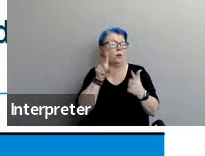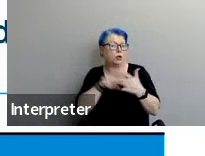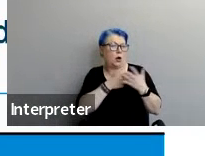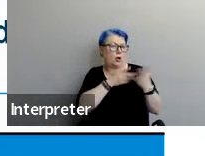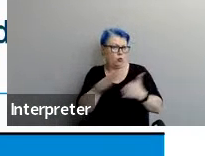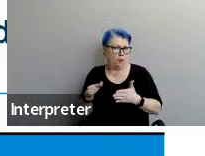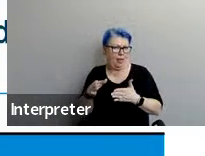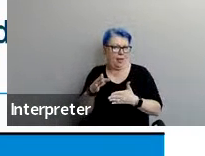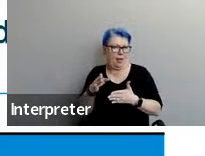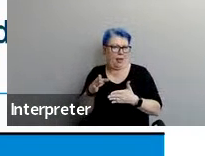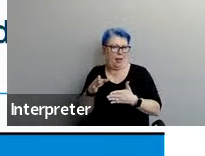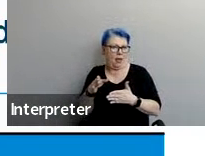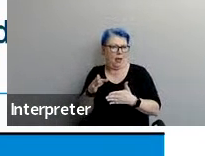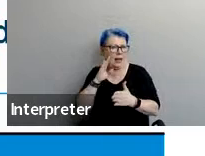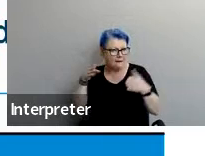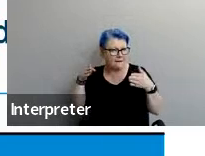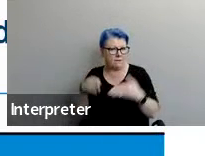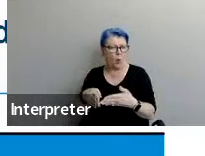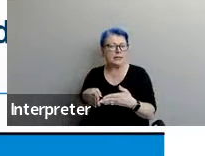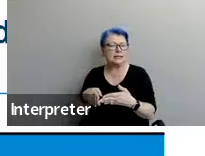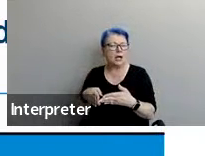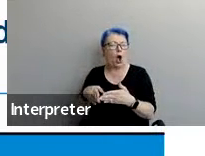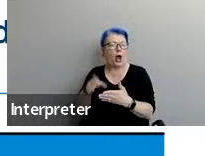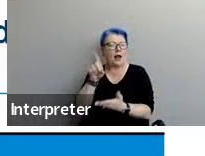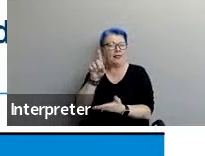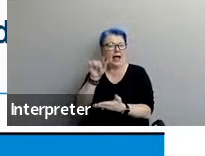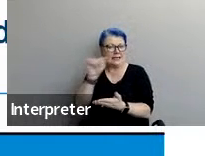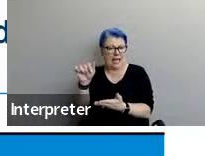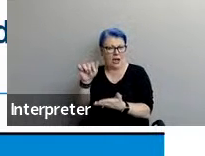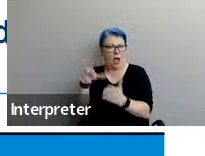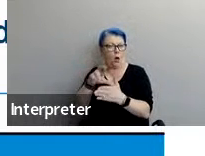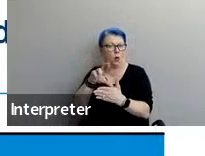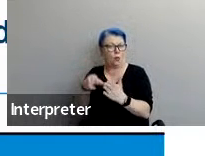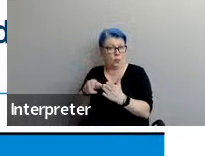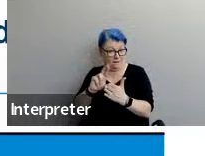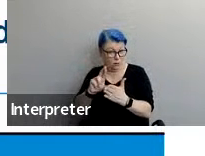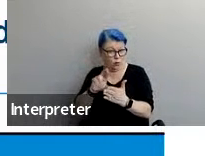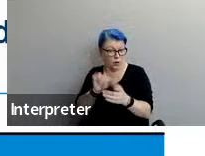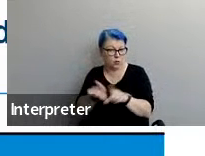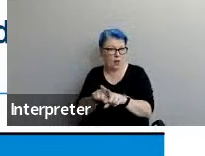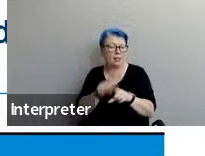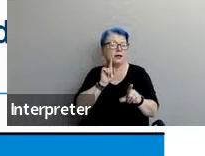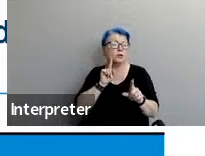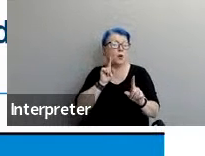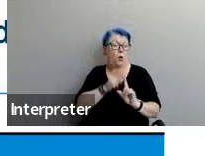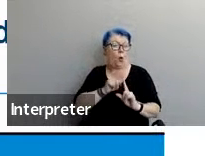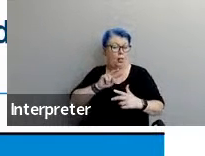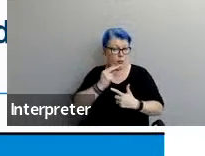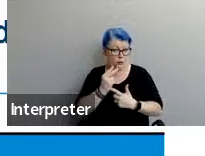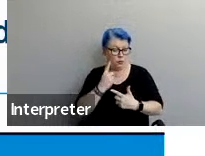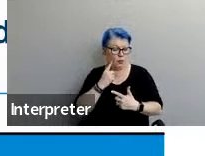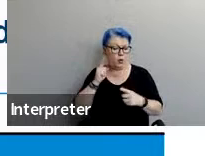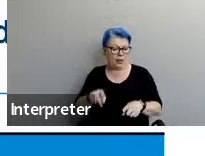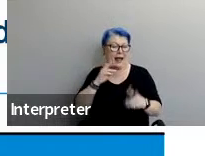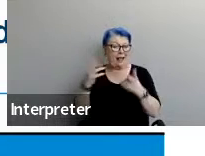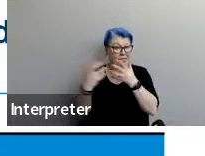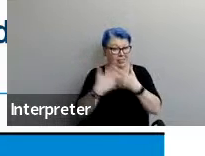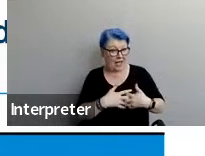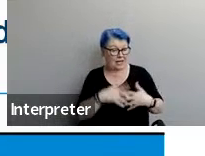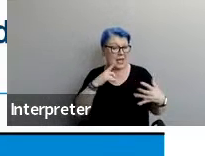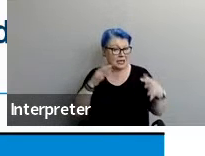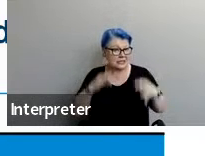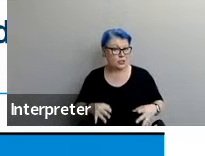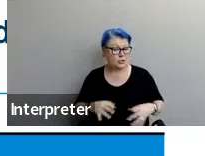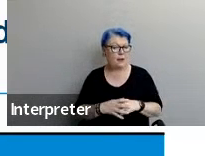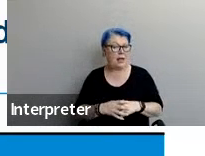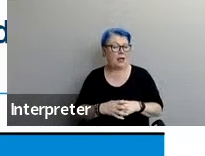review. For goal 2, we are looking at aligning and coordinating decision-making to make sure